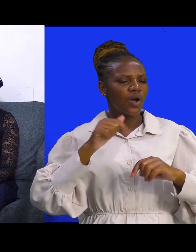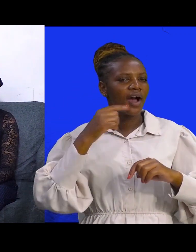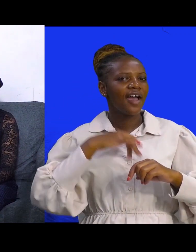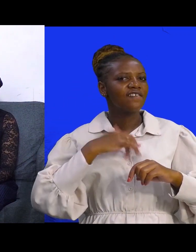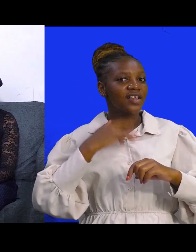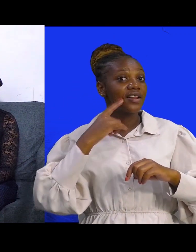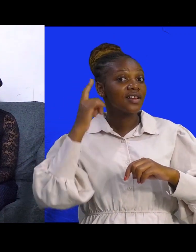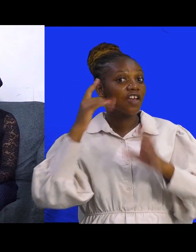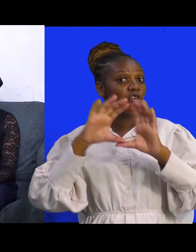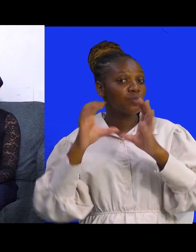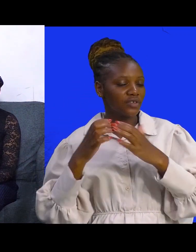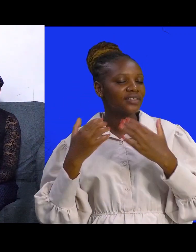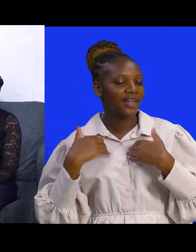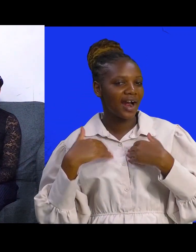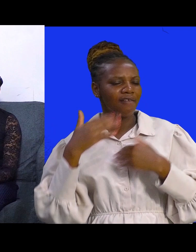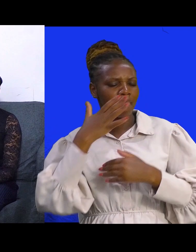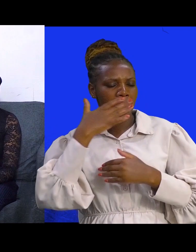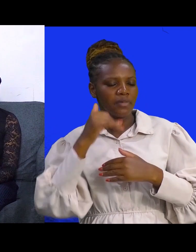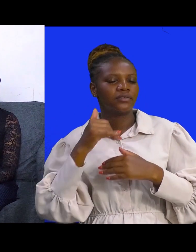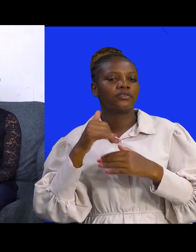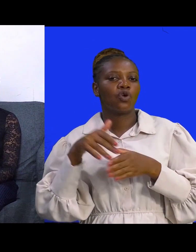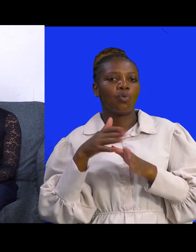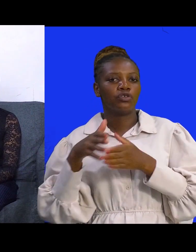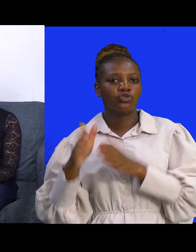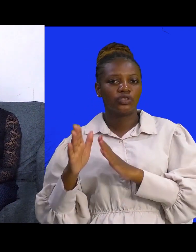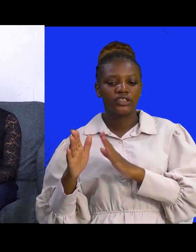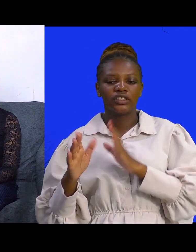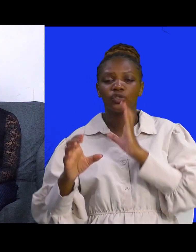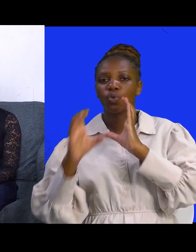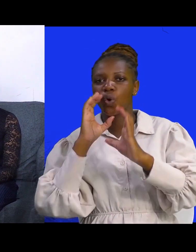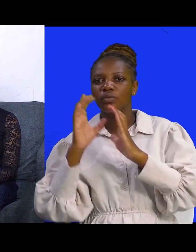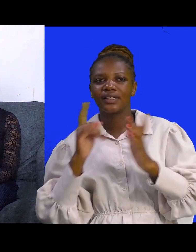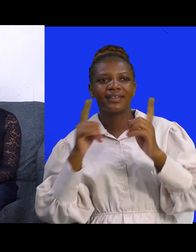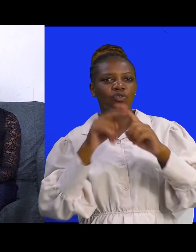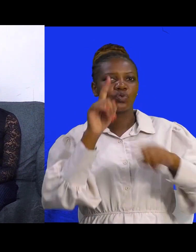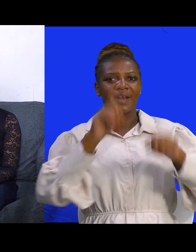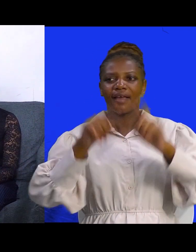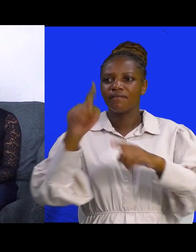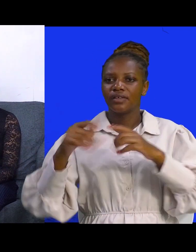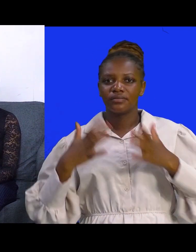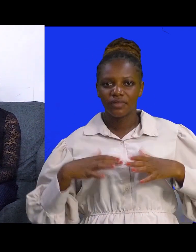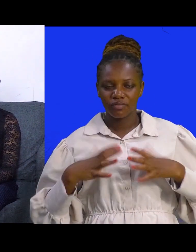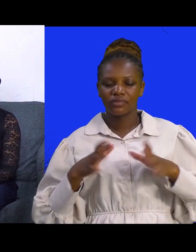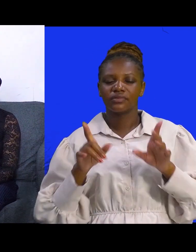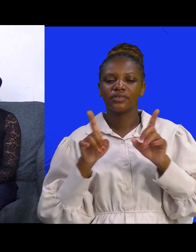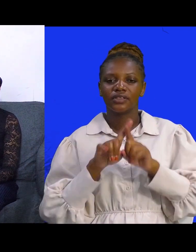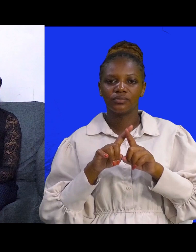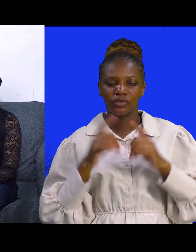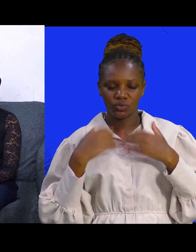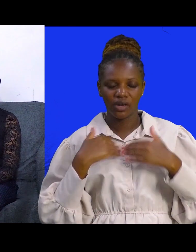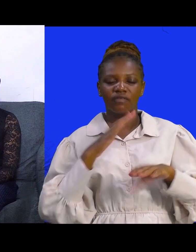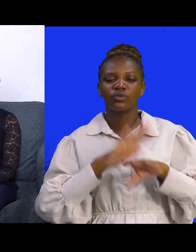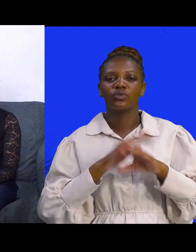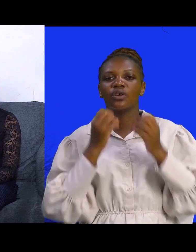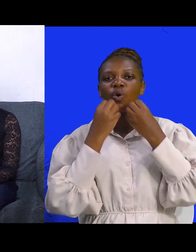So for me, I feel like the deaf community, they're standing at a place where you can communicate to a diverse audience